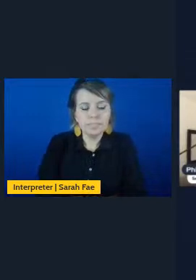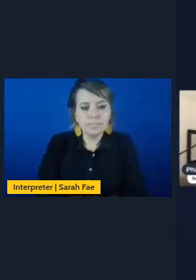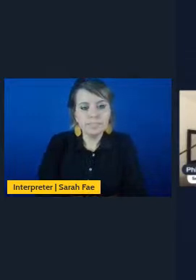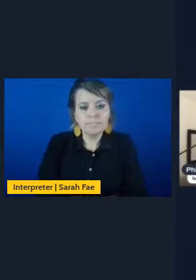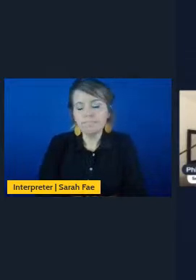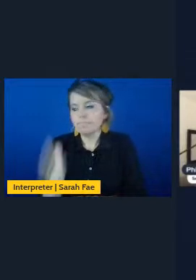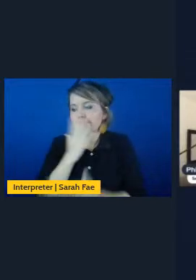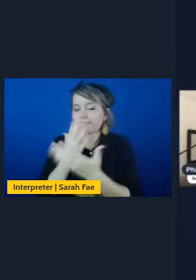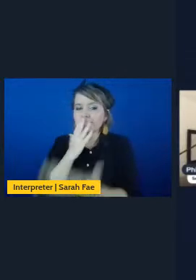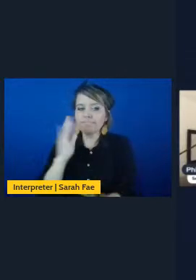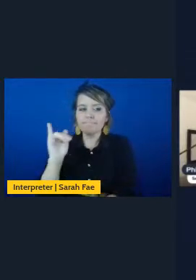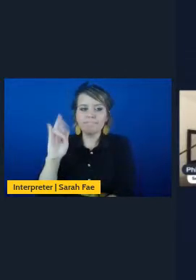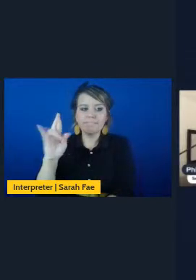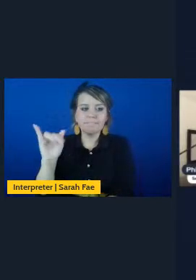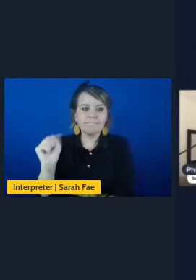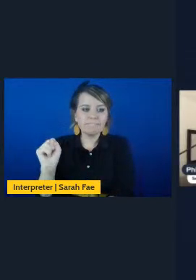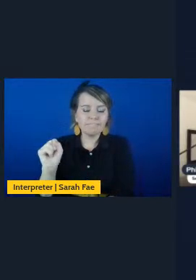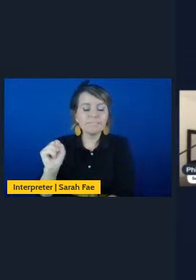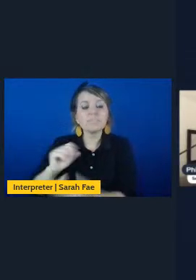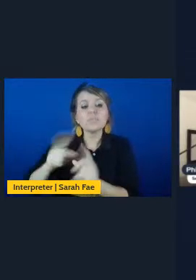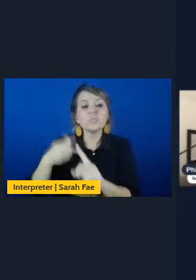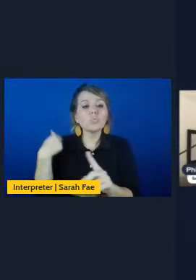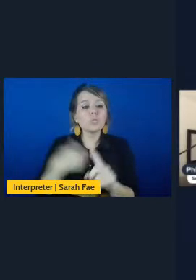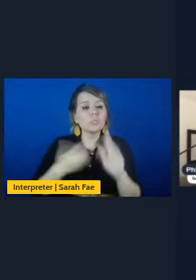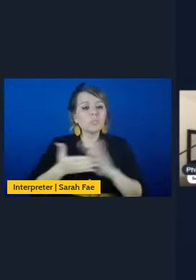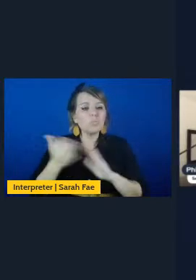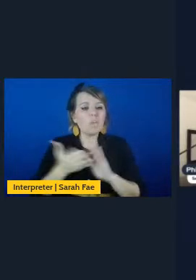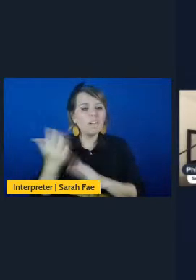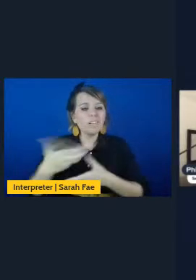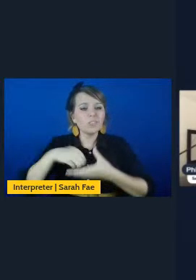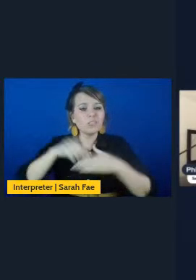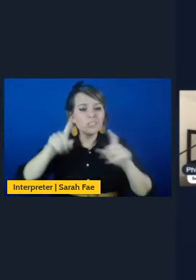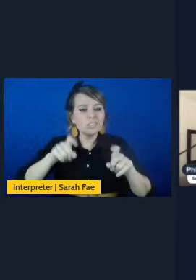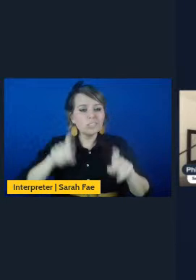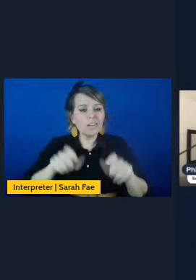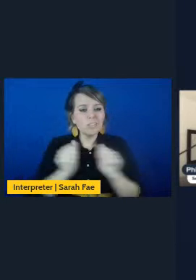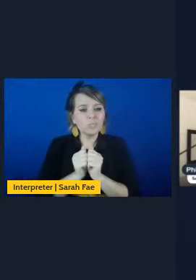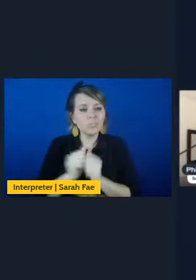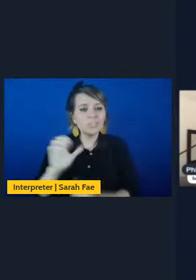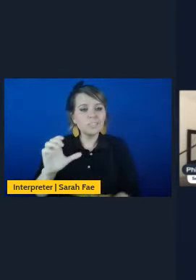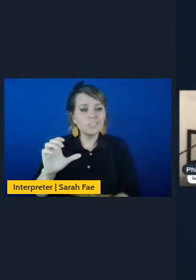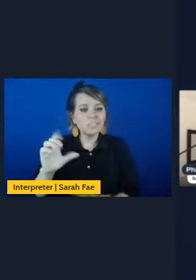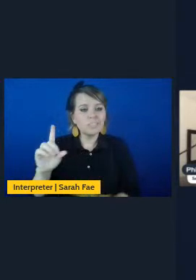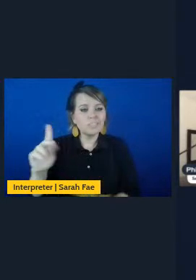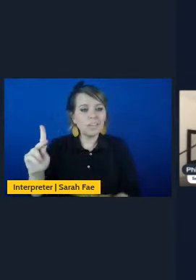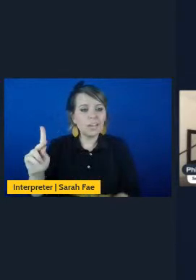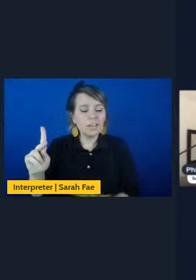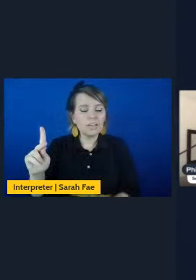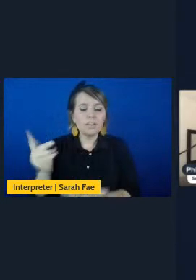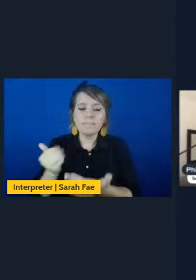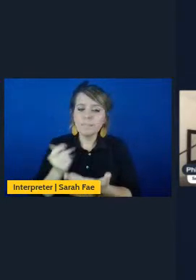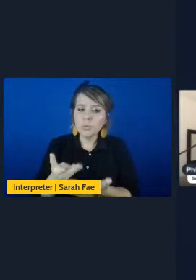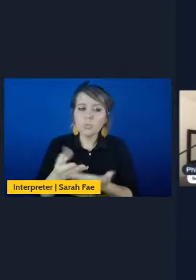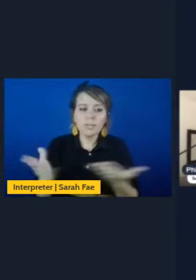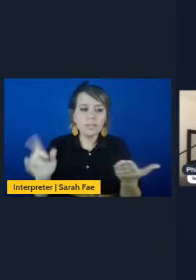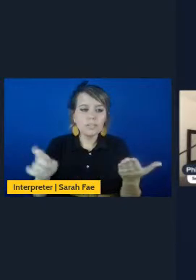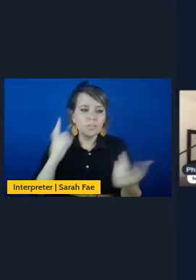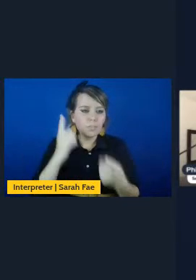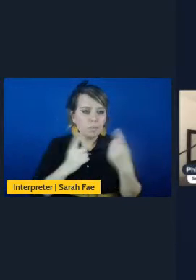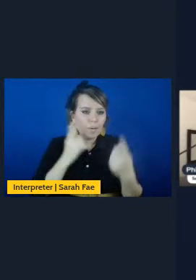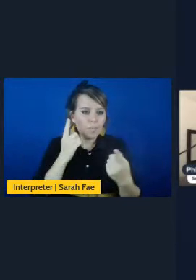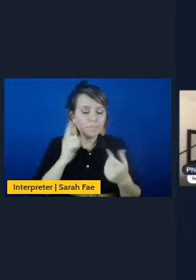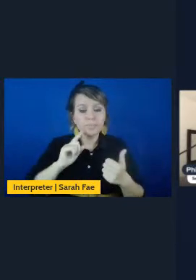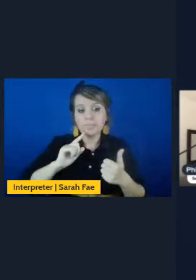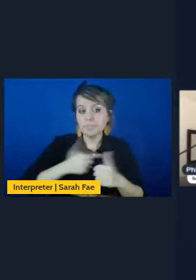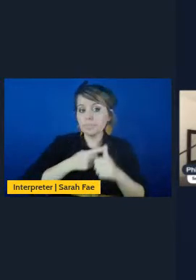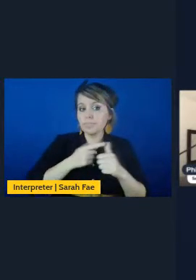Thank you, Iris. When you run integration tests with CDK, there's a few things that you want to consider. So the first feature I